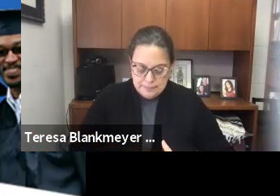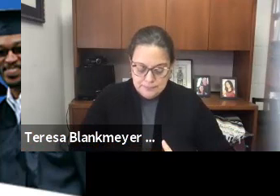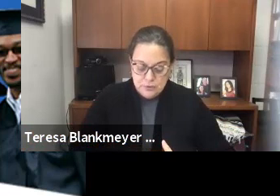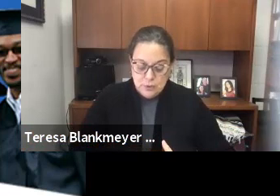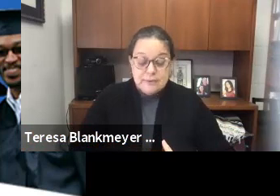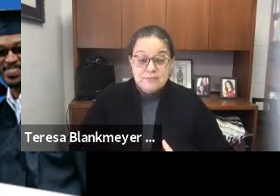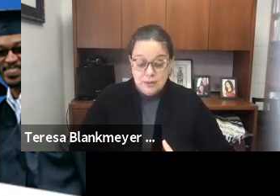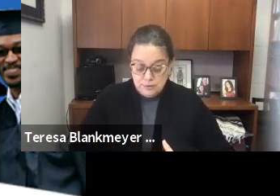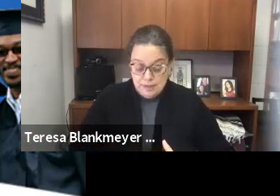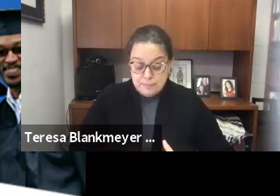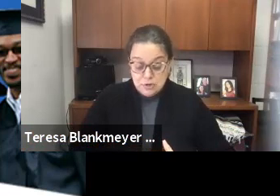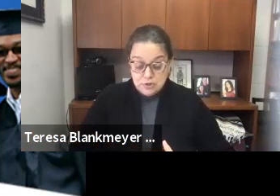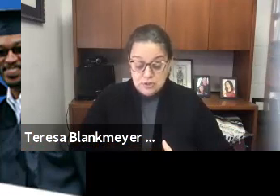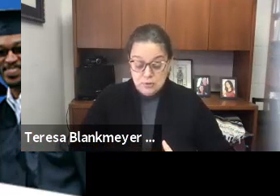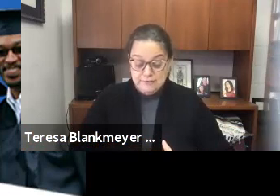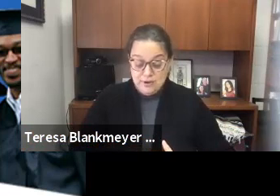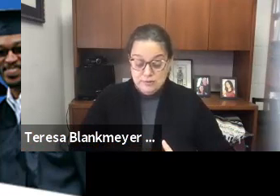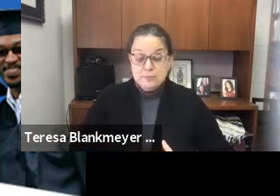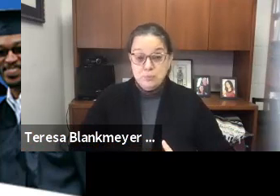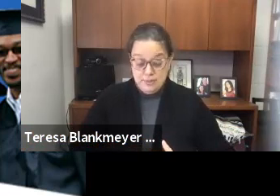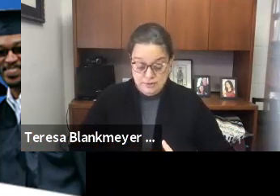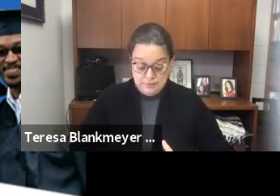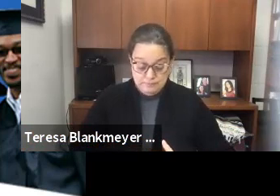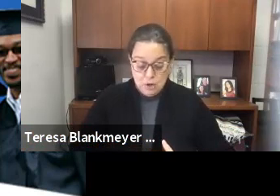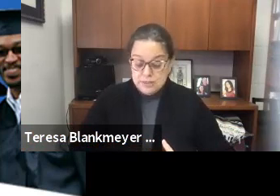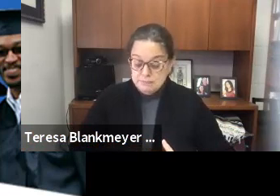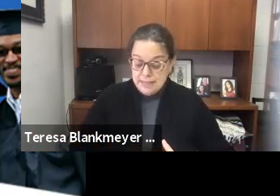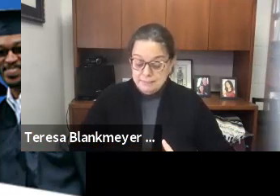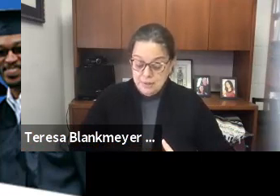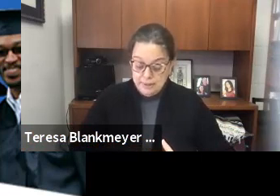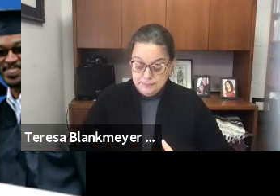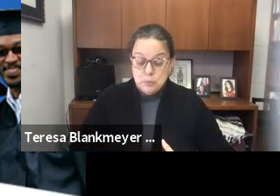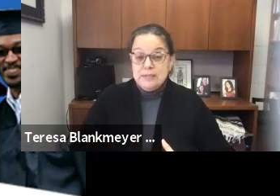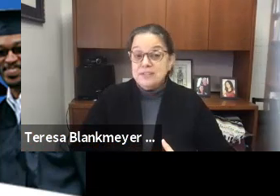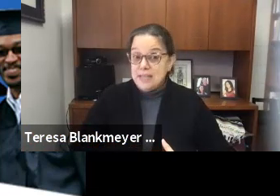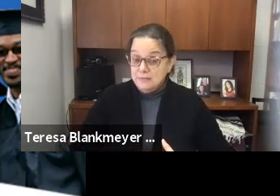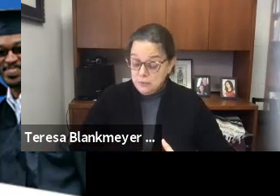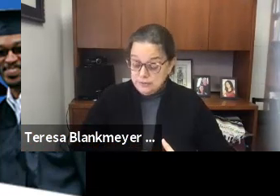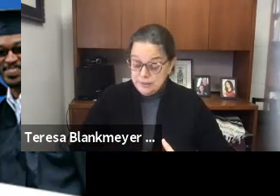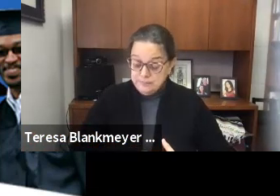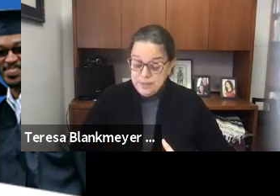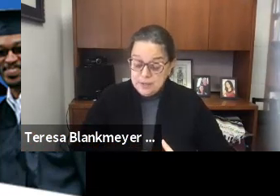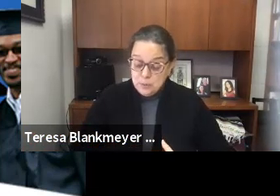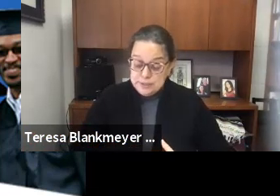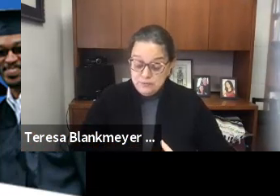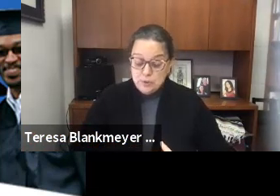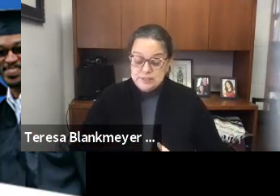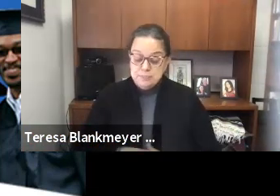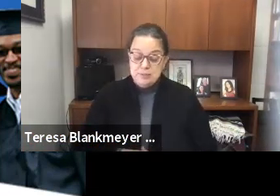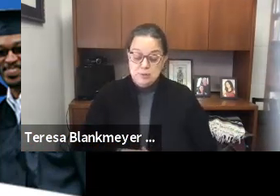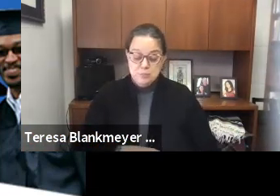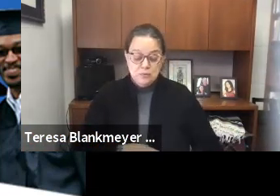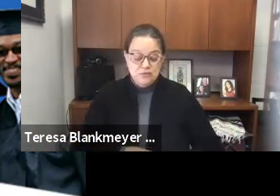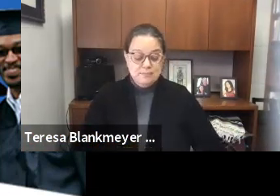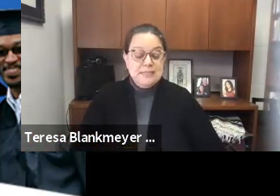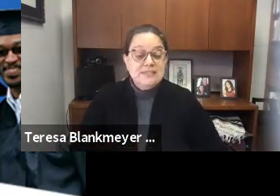my grandfather, my paternal grandfather's brother, Martin Blankmeyer, who lived in California, was